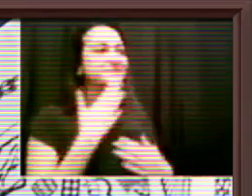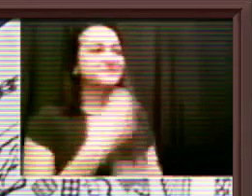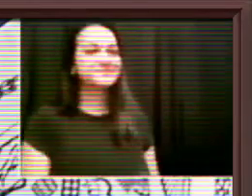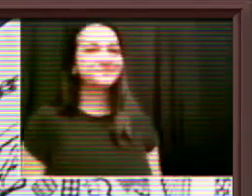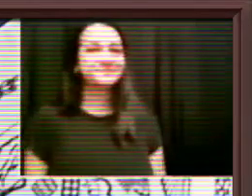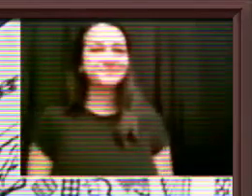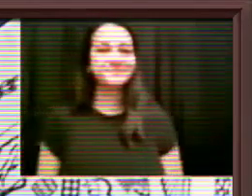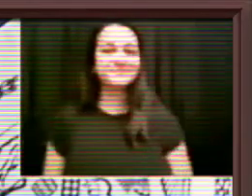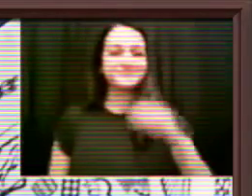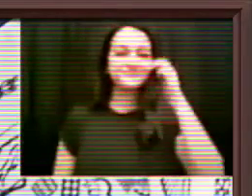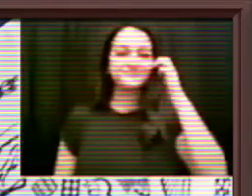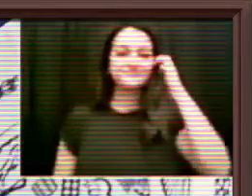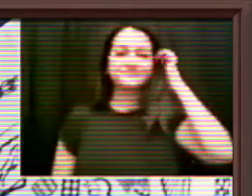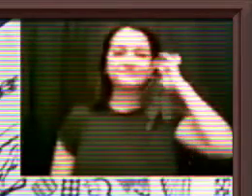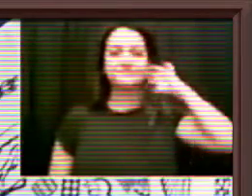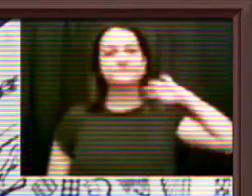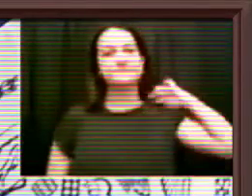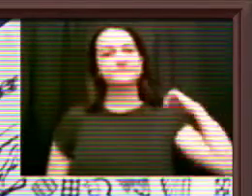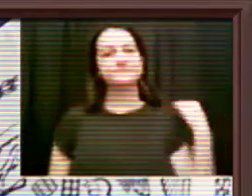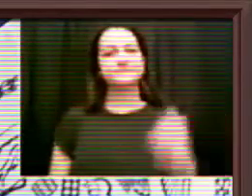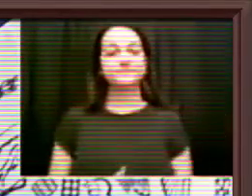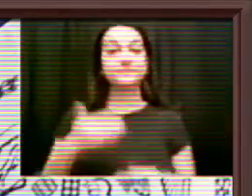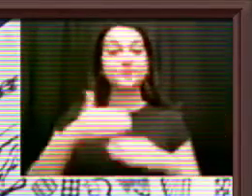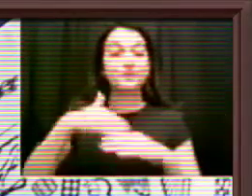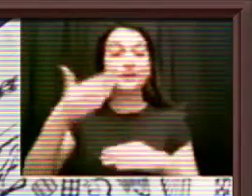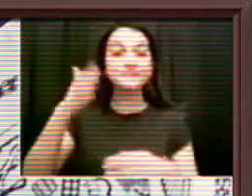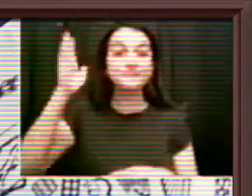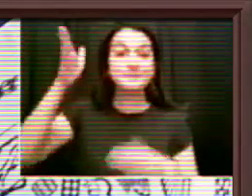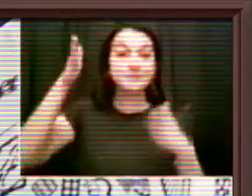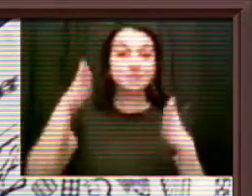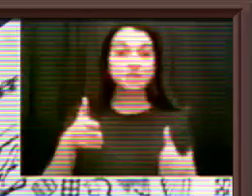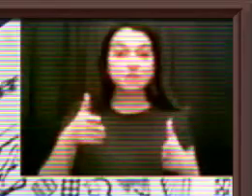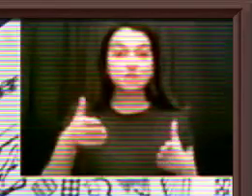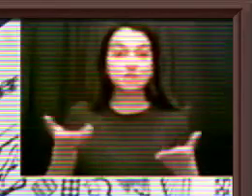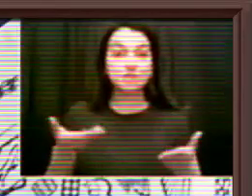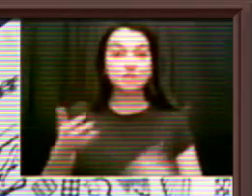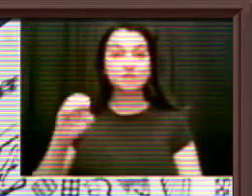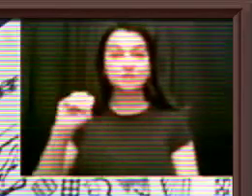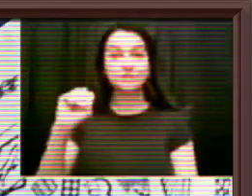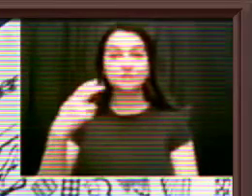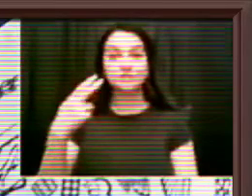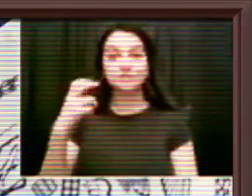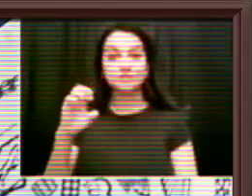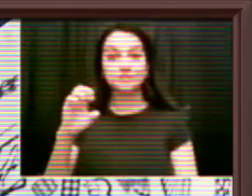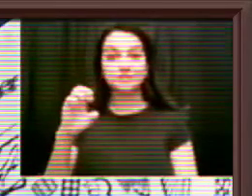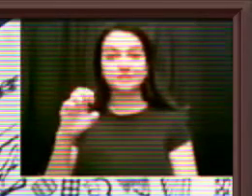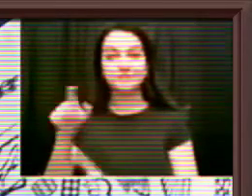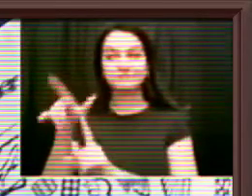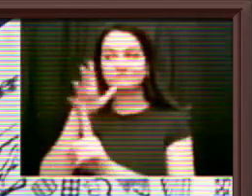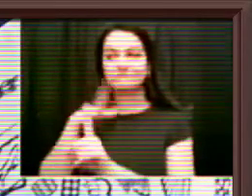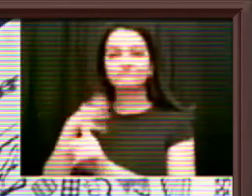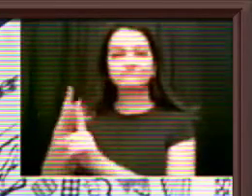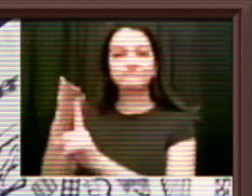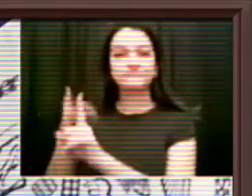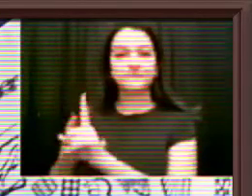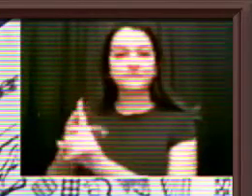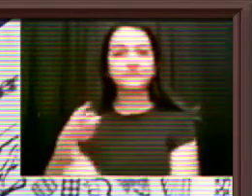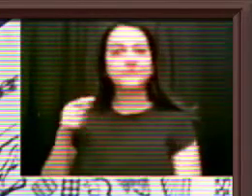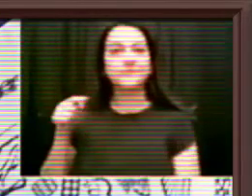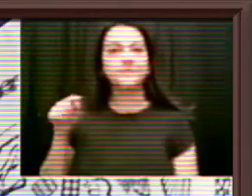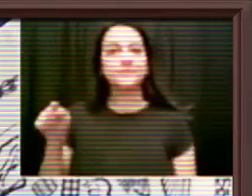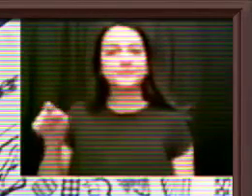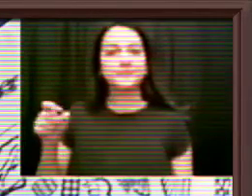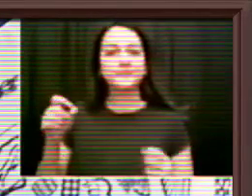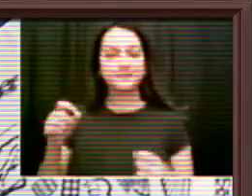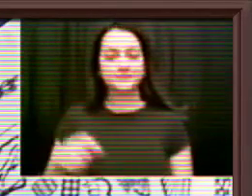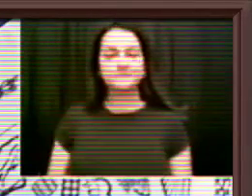Especially when you examine them from the information that they put out, and then you do the research and compare it for yourself and go to wherever source